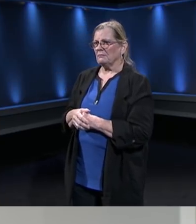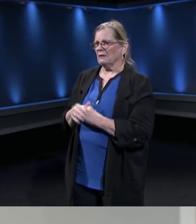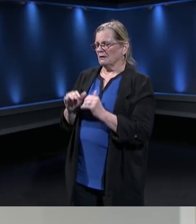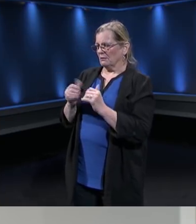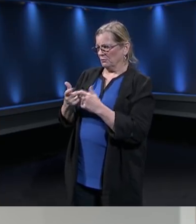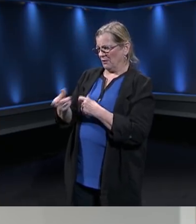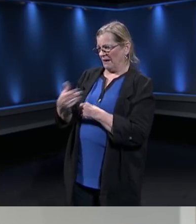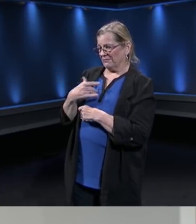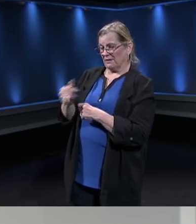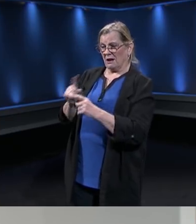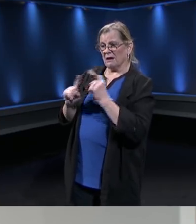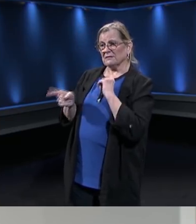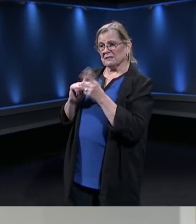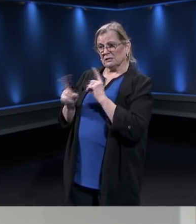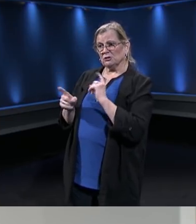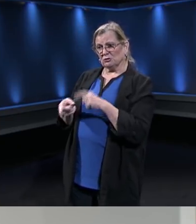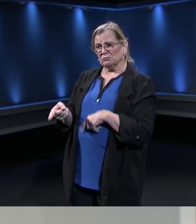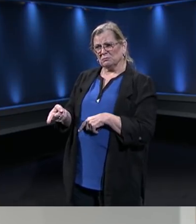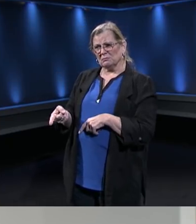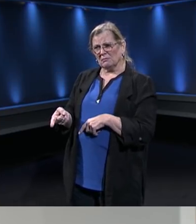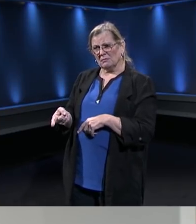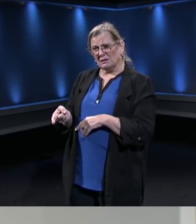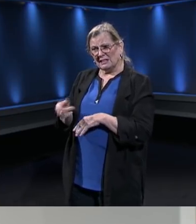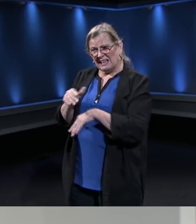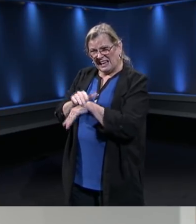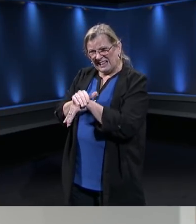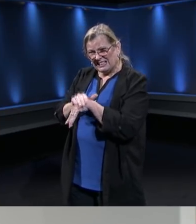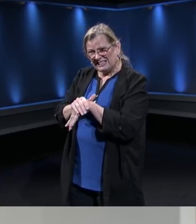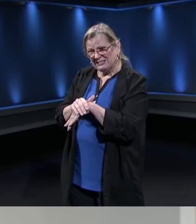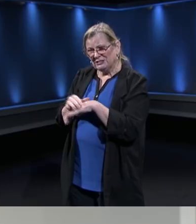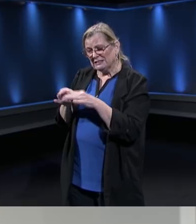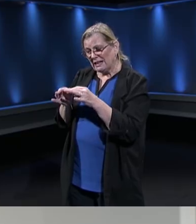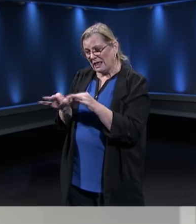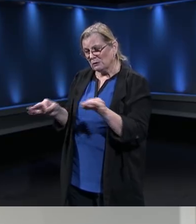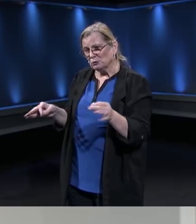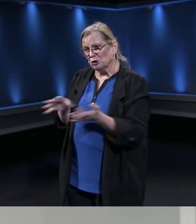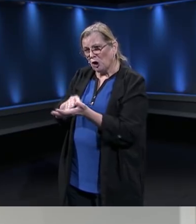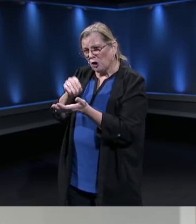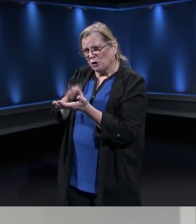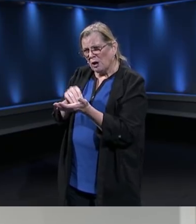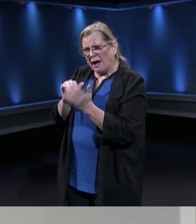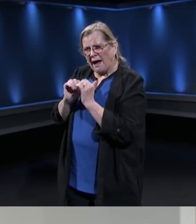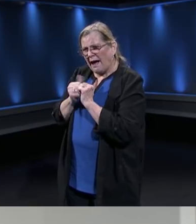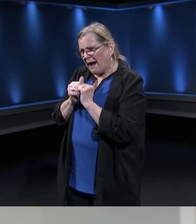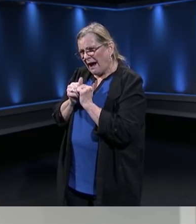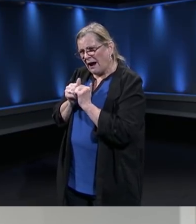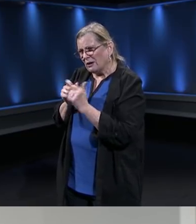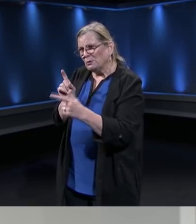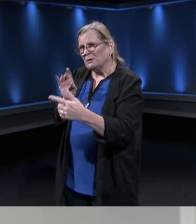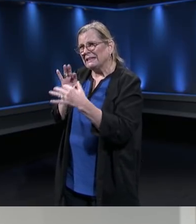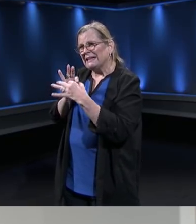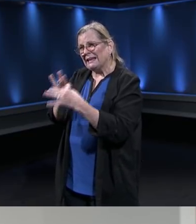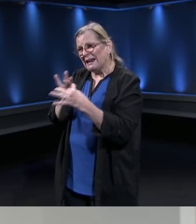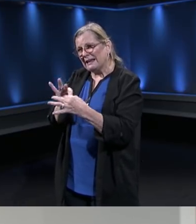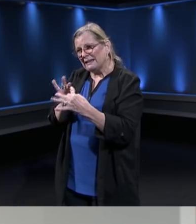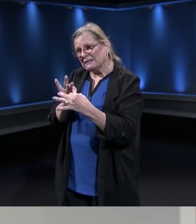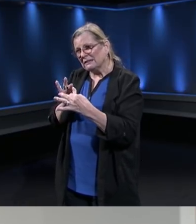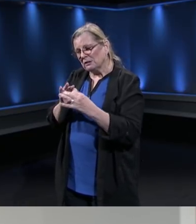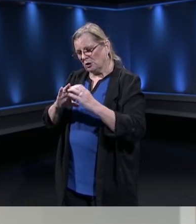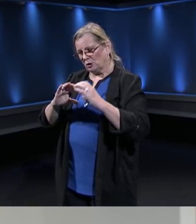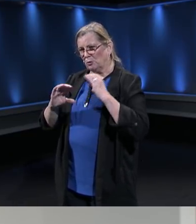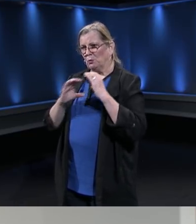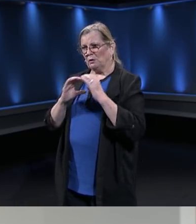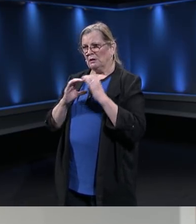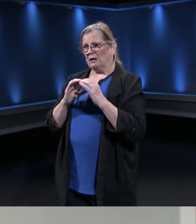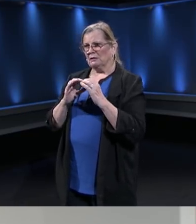that with our English language learners? How are we bridging the communication gaps and really letting our